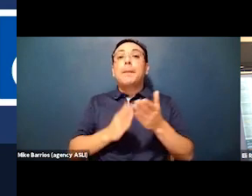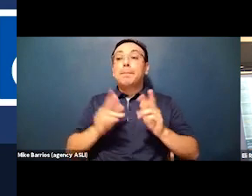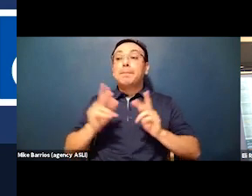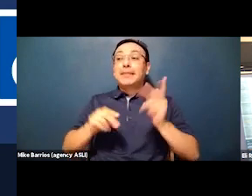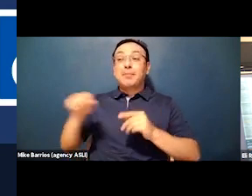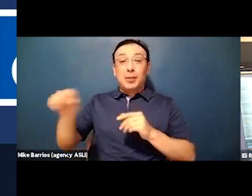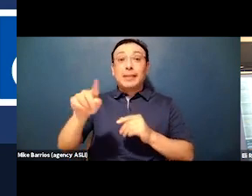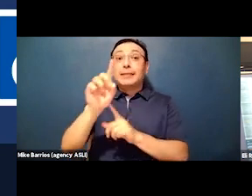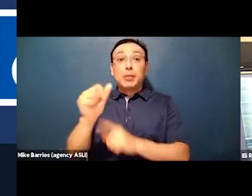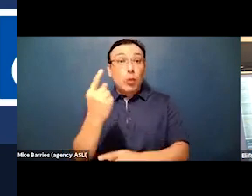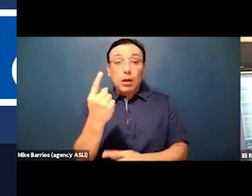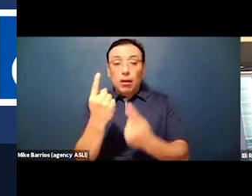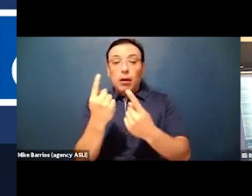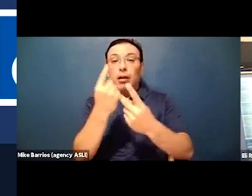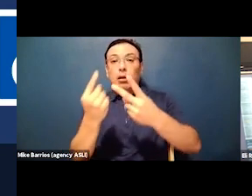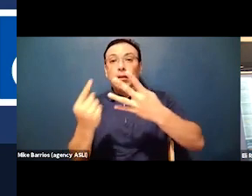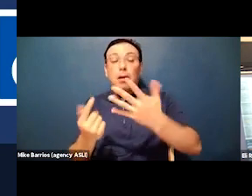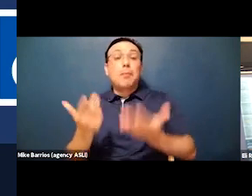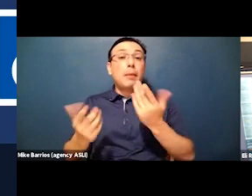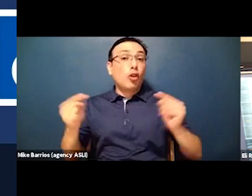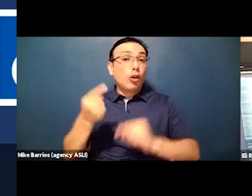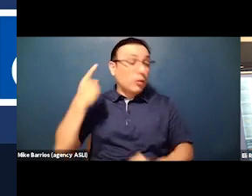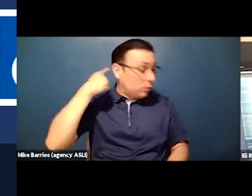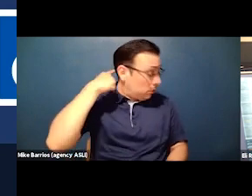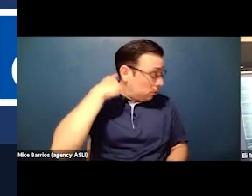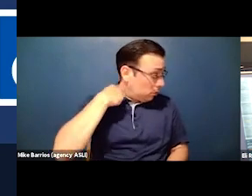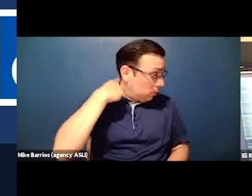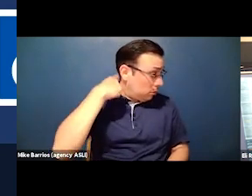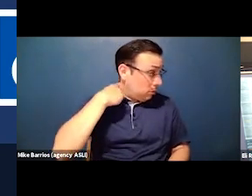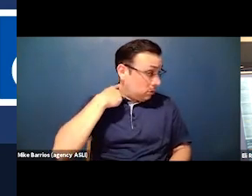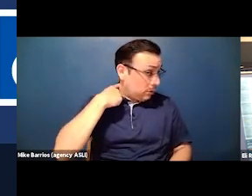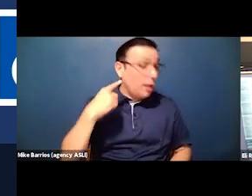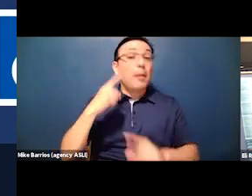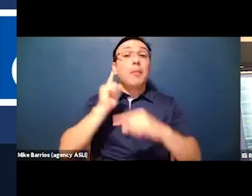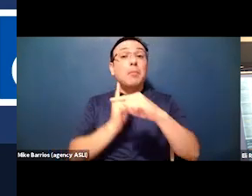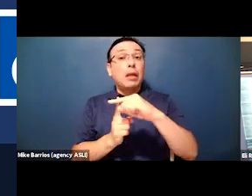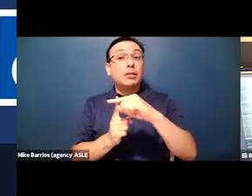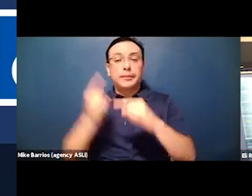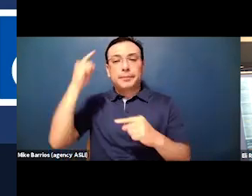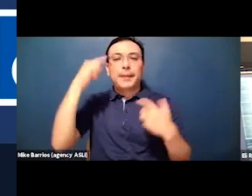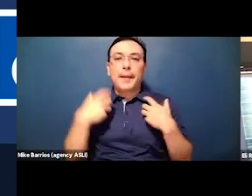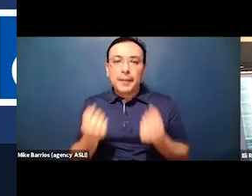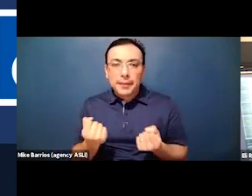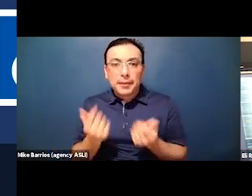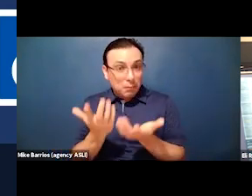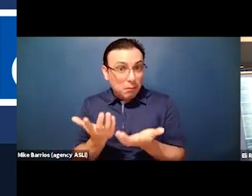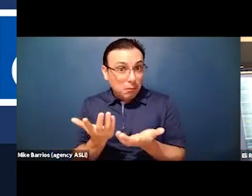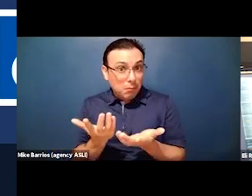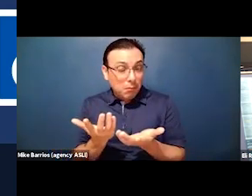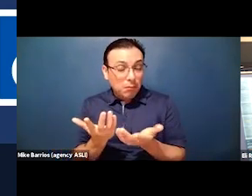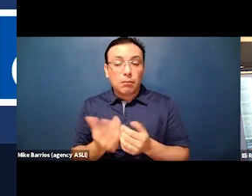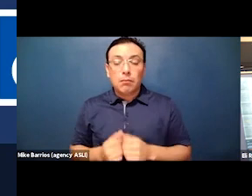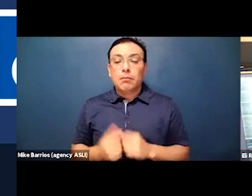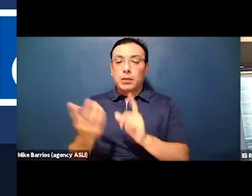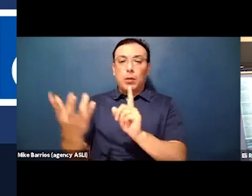but also have a mental health concern, right? But based on how